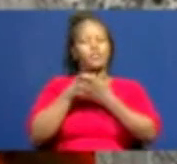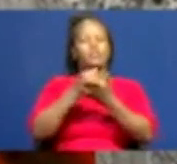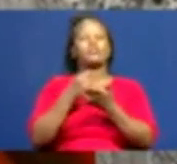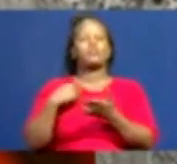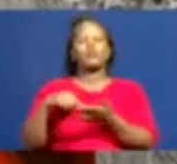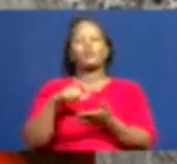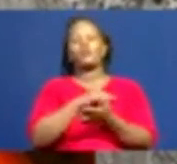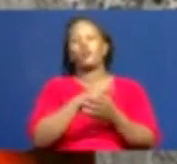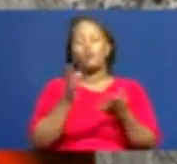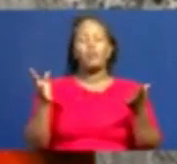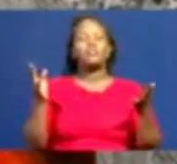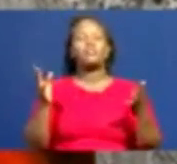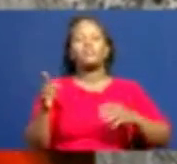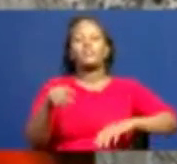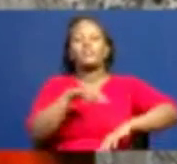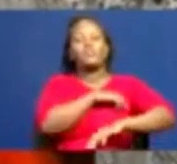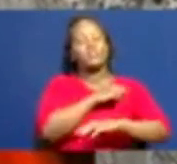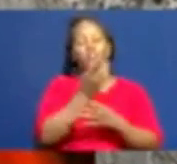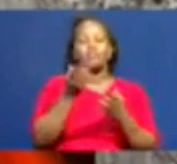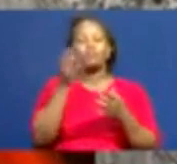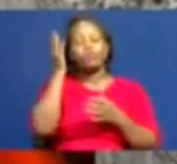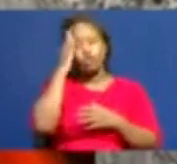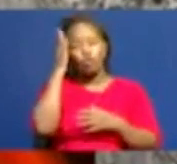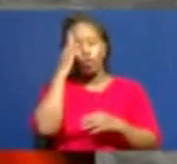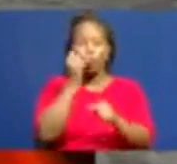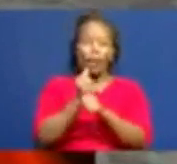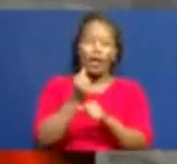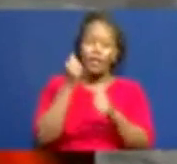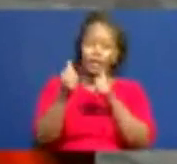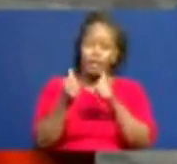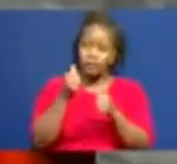kwa kazi yenye iliwapea. Si tunajua chief alipewa kazi.